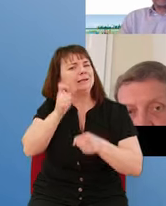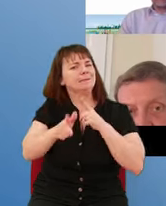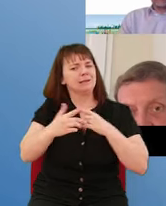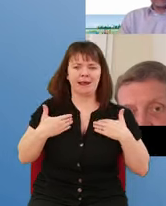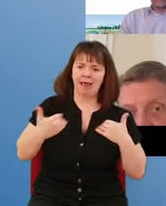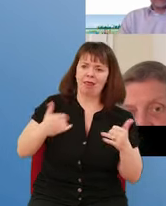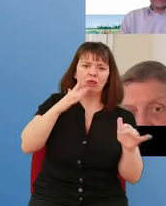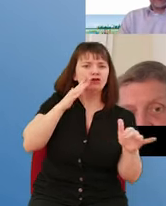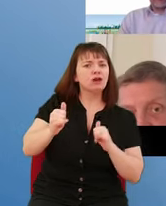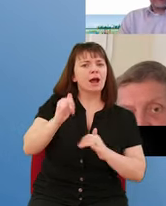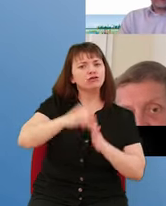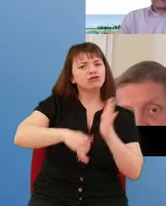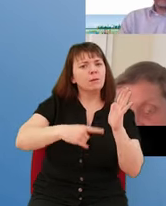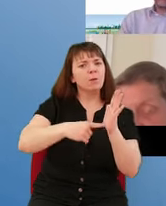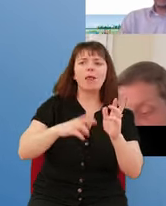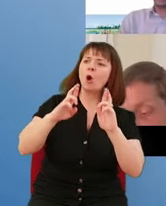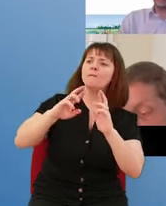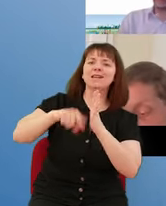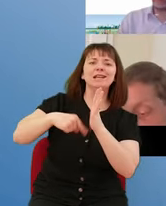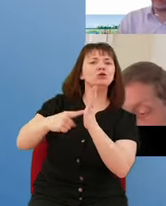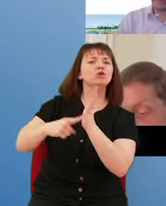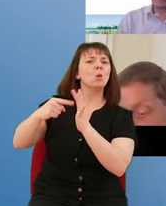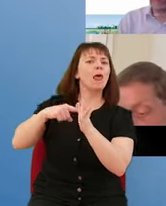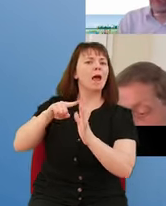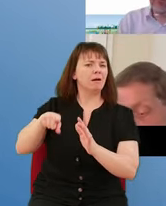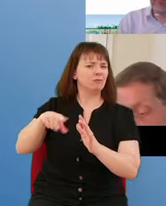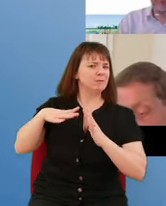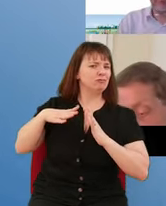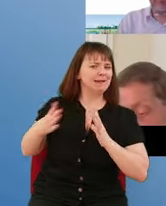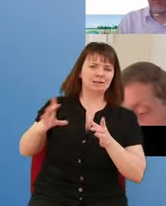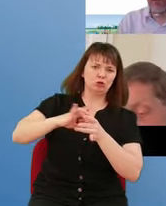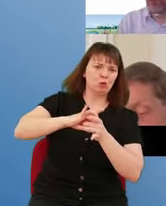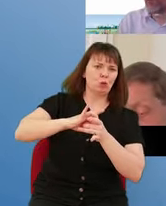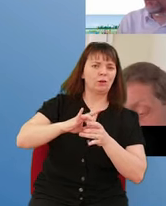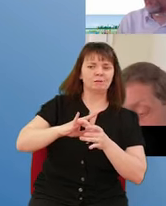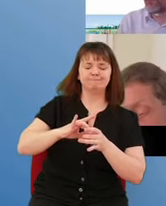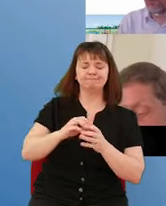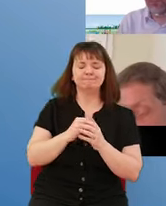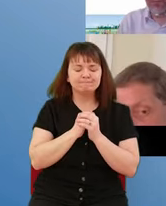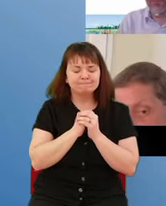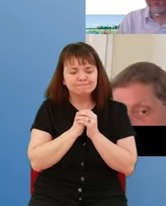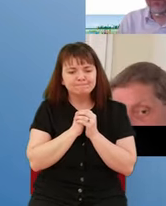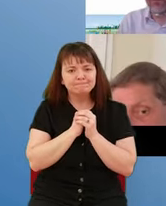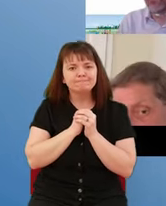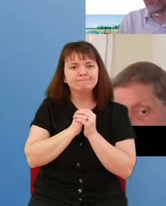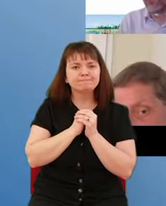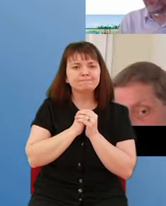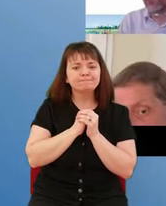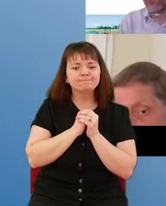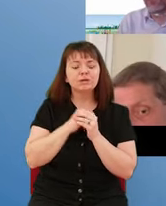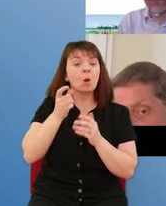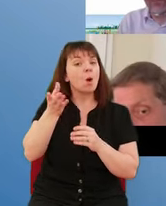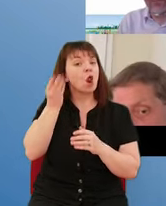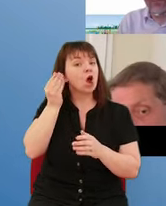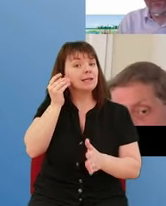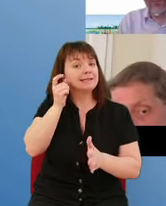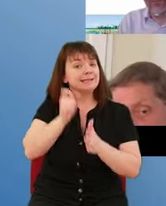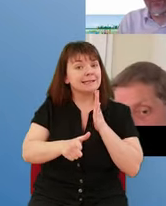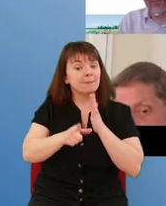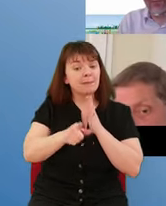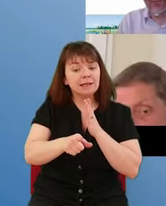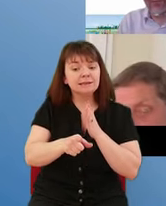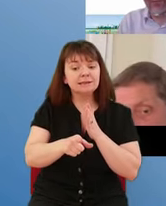Okay, so for learning disabilities, we are now in quarter. Where are we? We are now in quarter